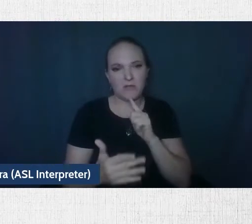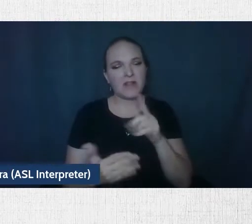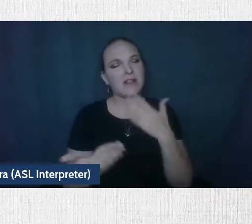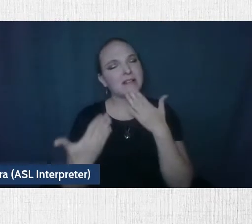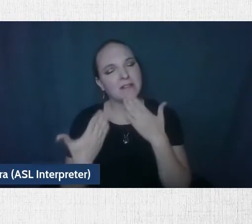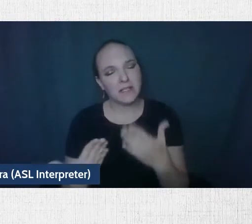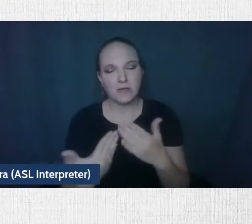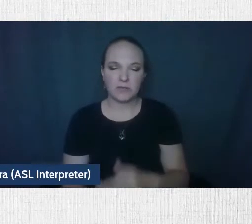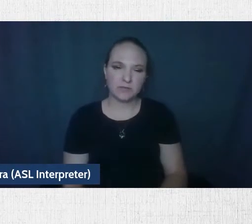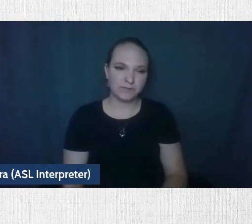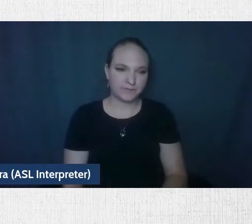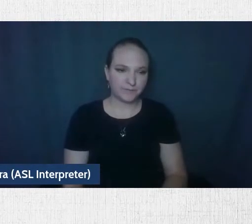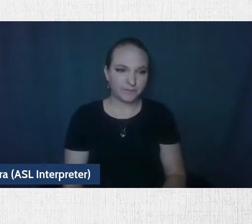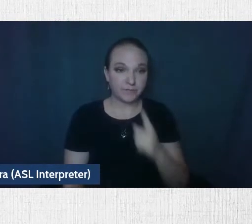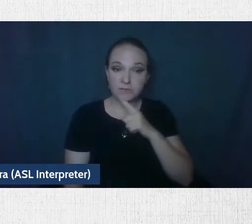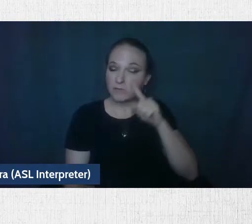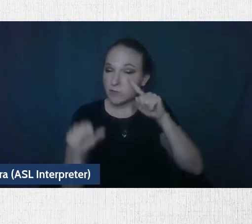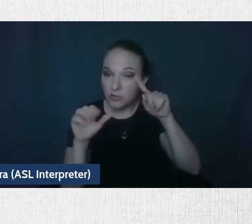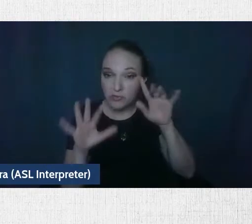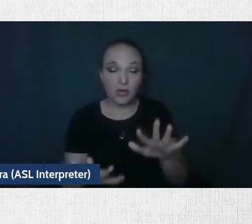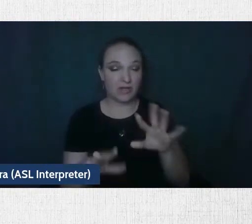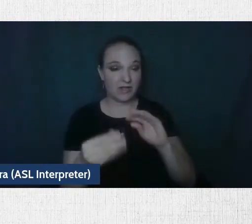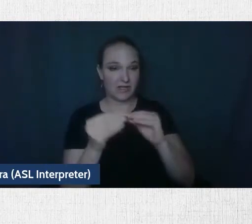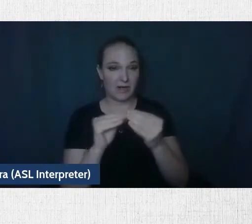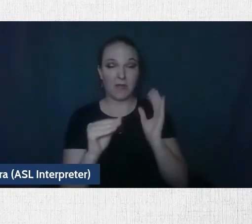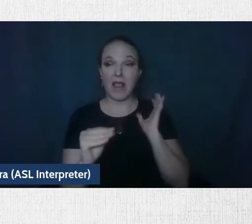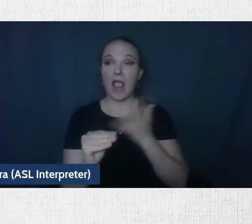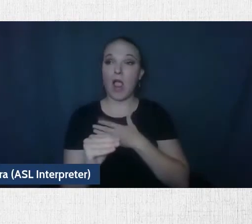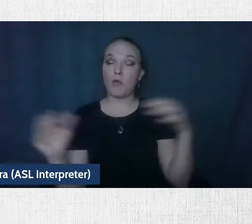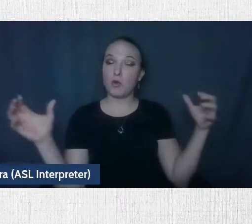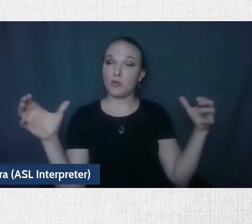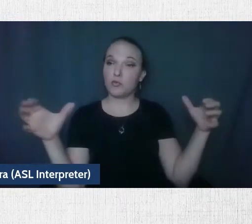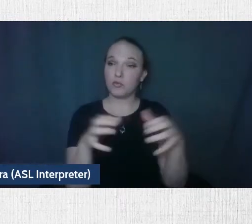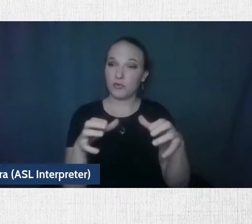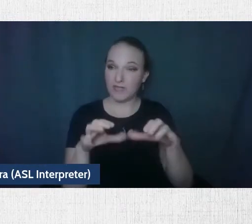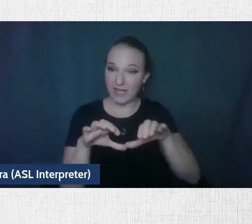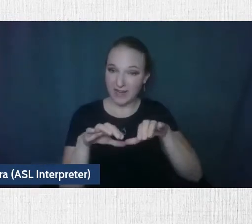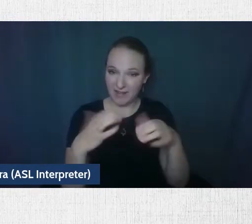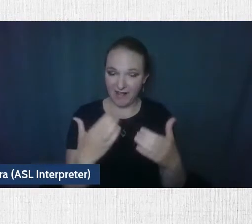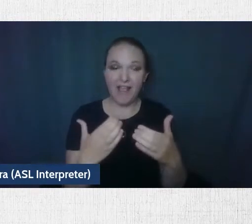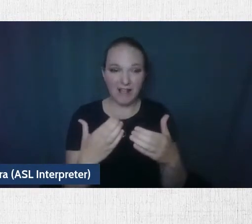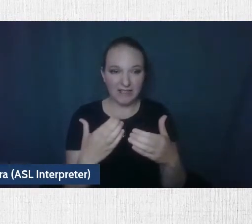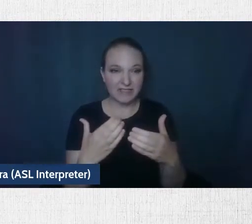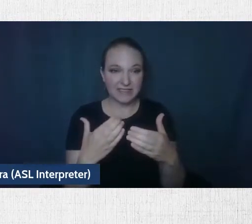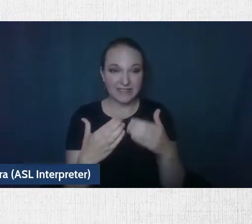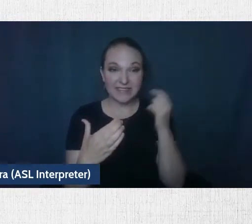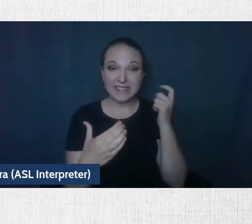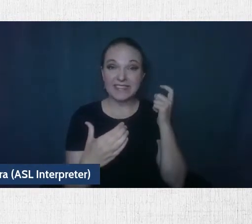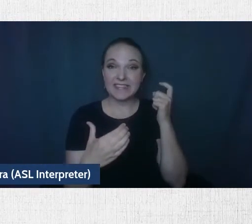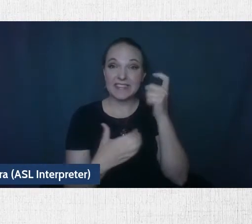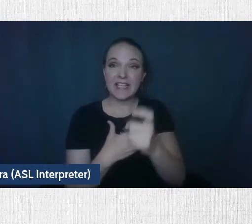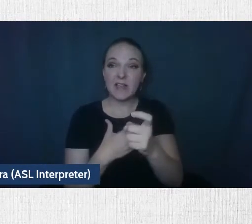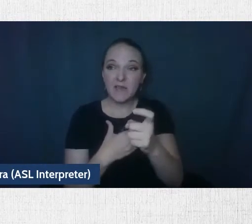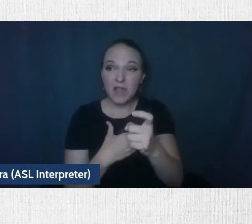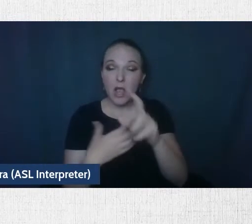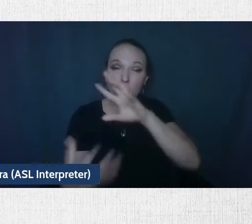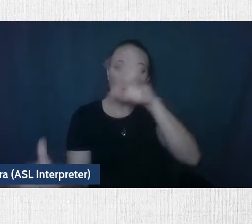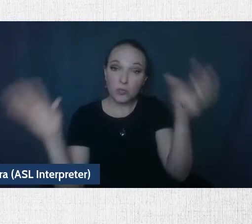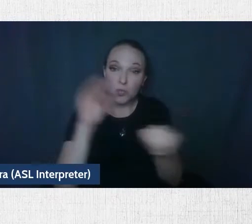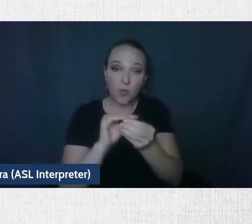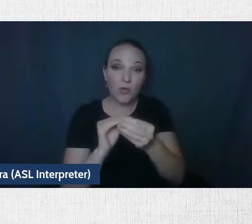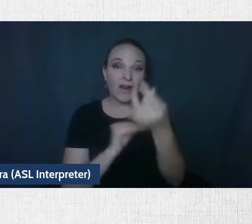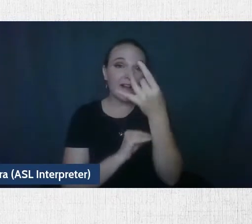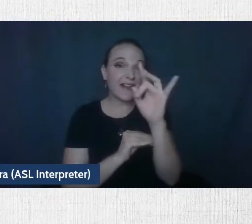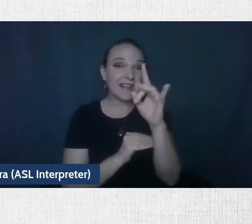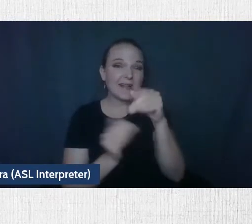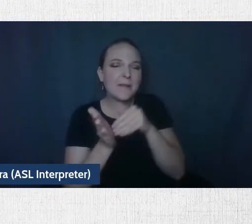number. Cumulatively, our reunion classes have given a total of $18 million